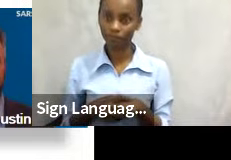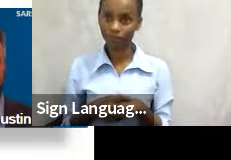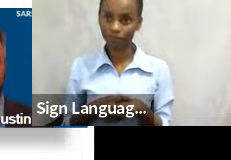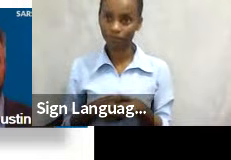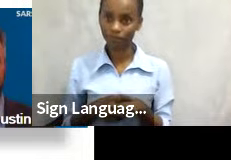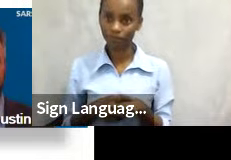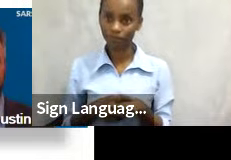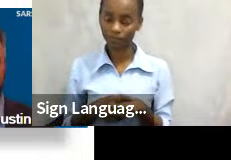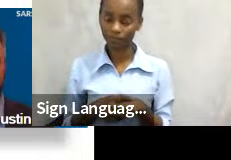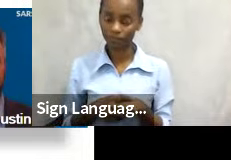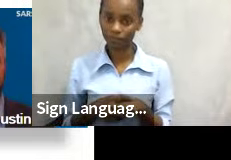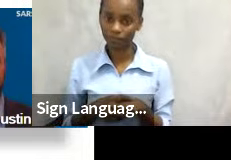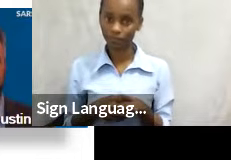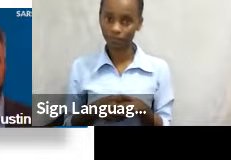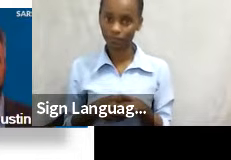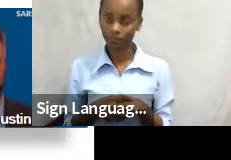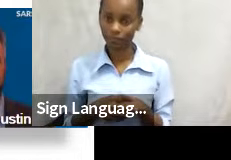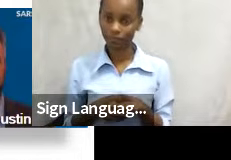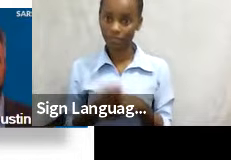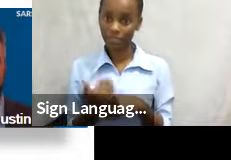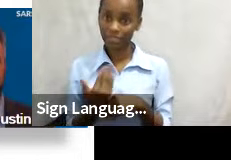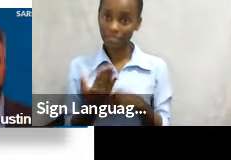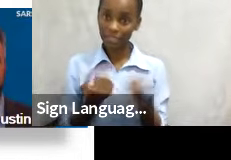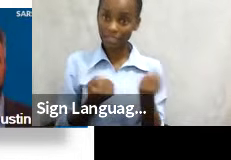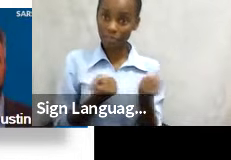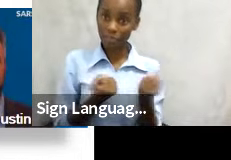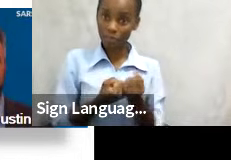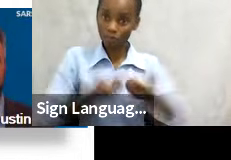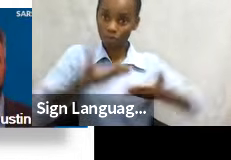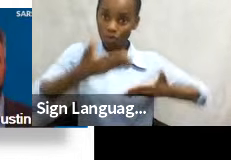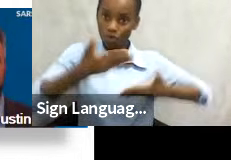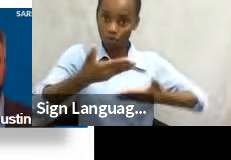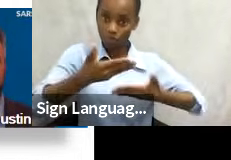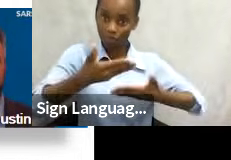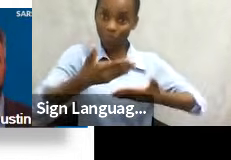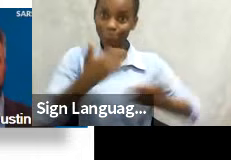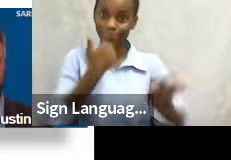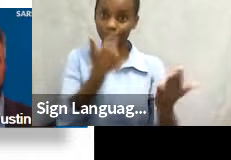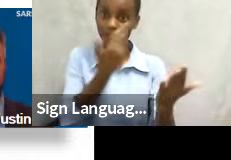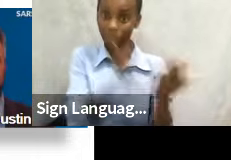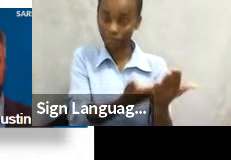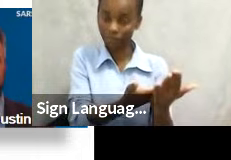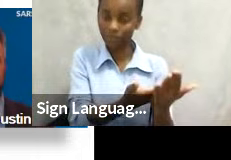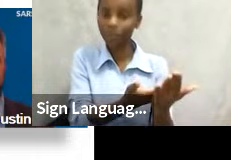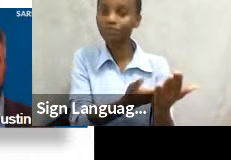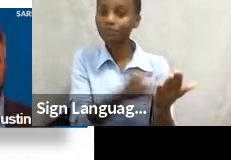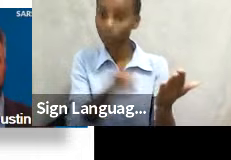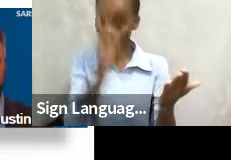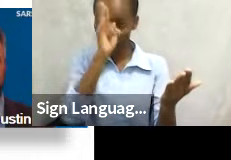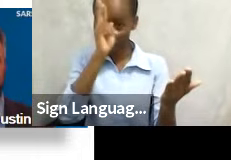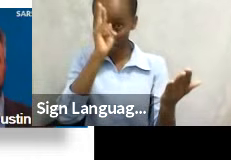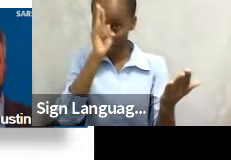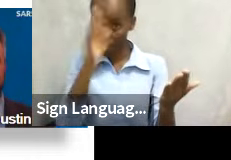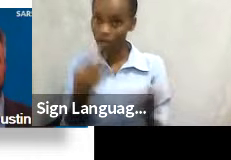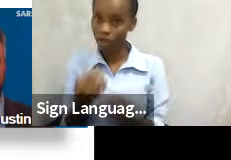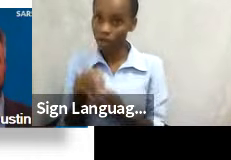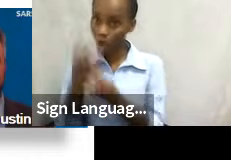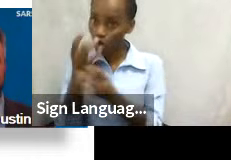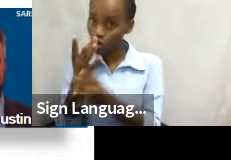On to submitting your supporting documents. You recall when we were looking at the notice of assessment, I highlighted